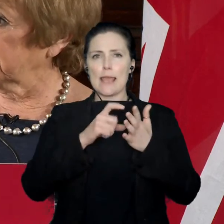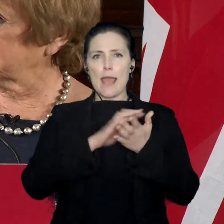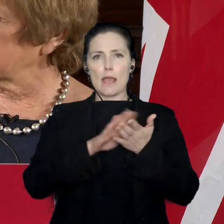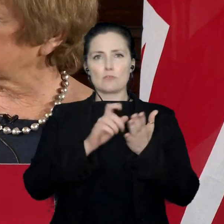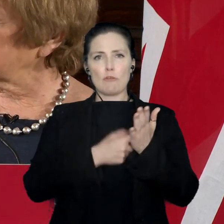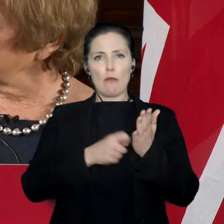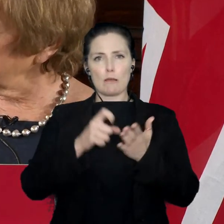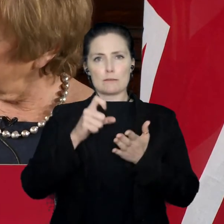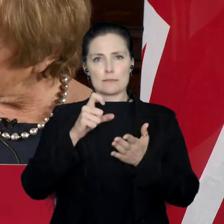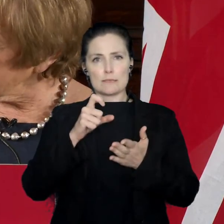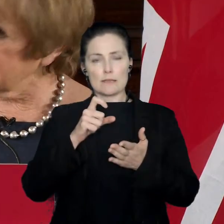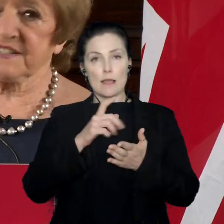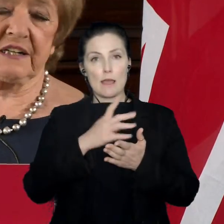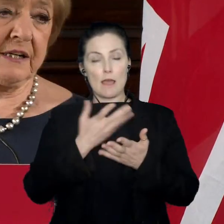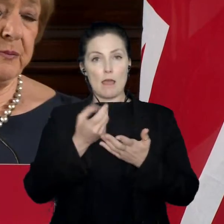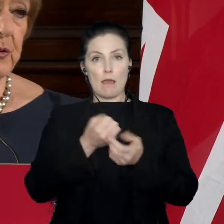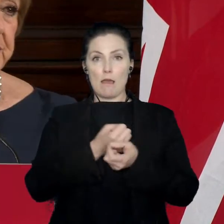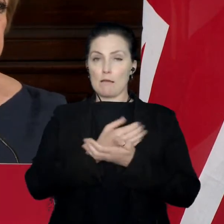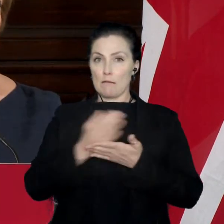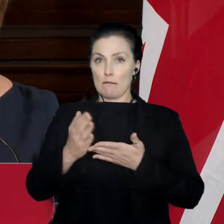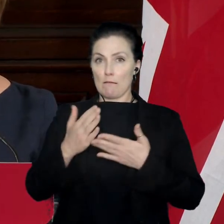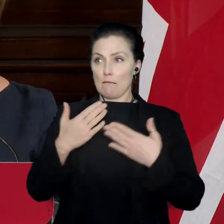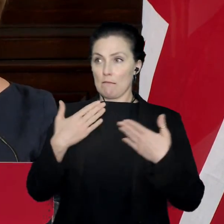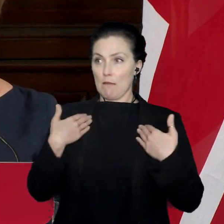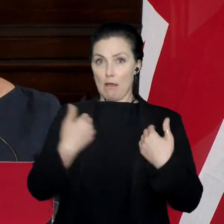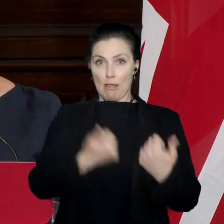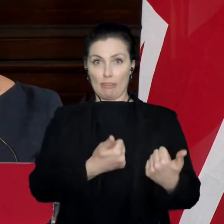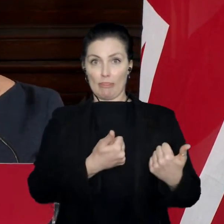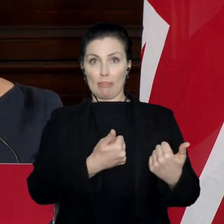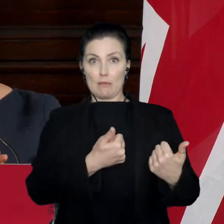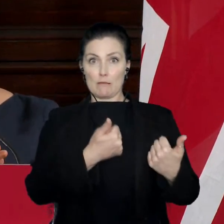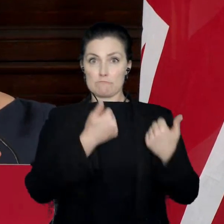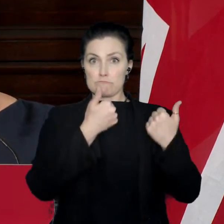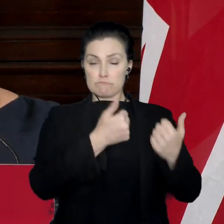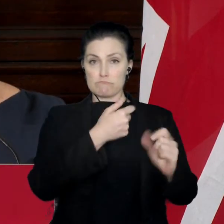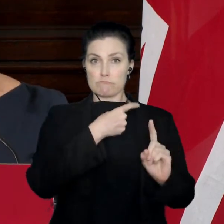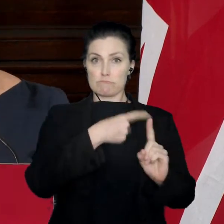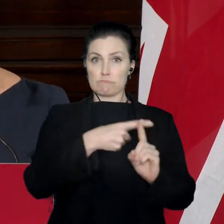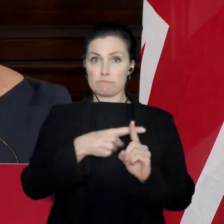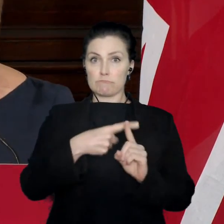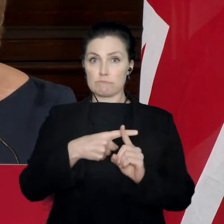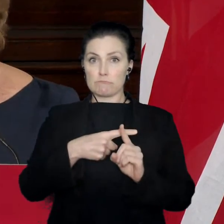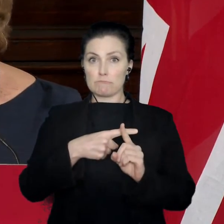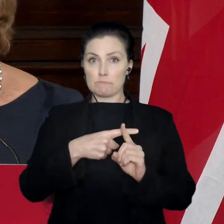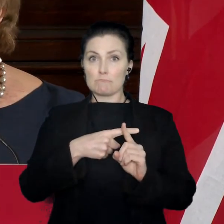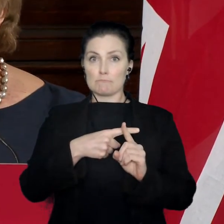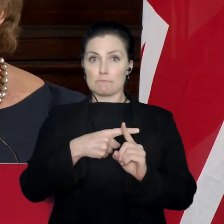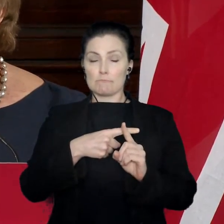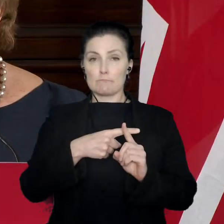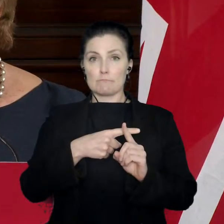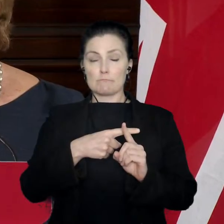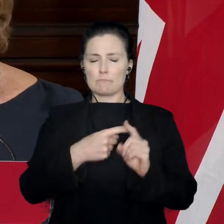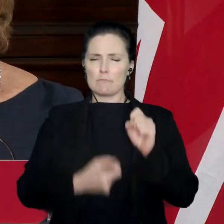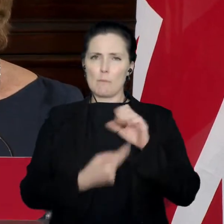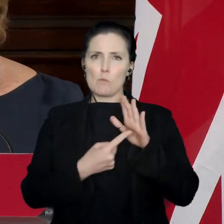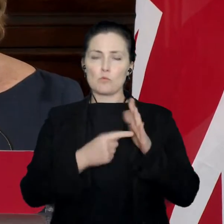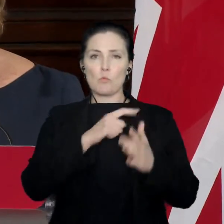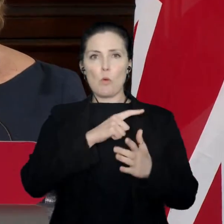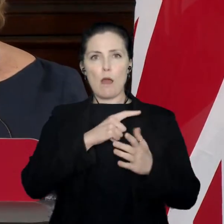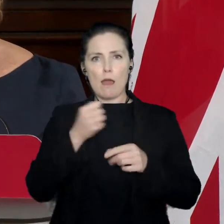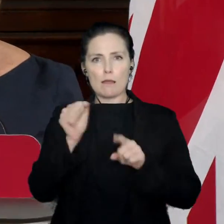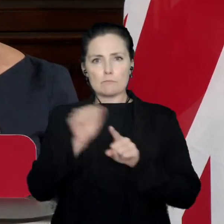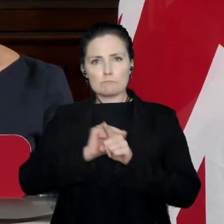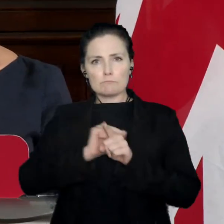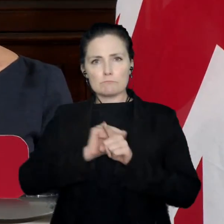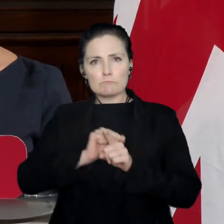bill of health is fantastically important as we work on the journey of re-establishing our party and getting